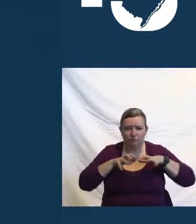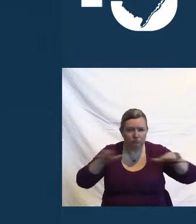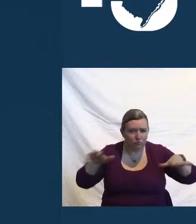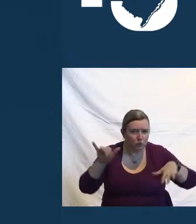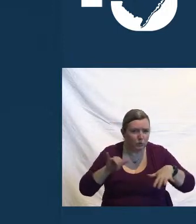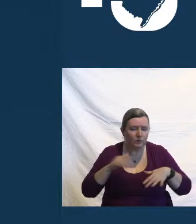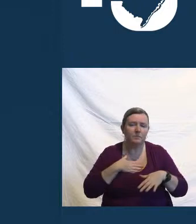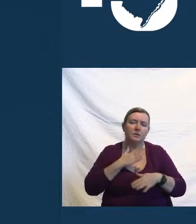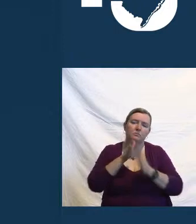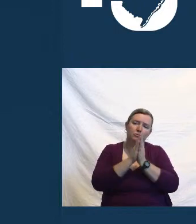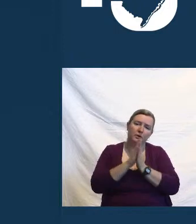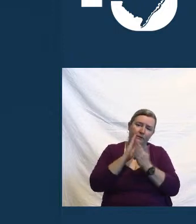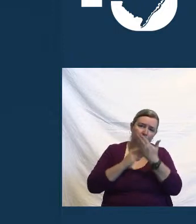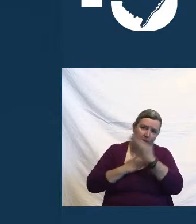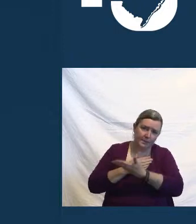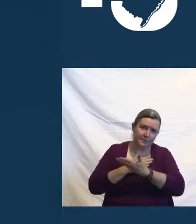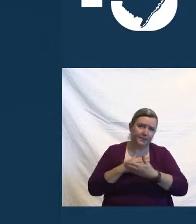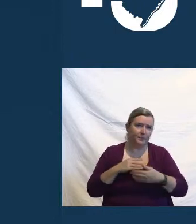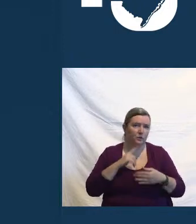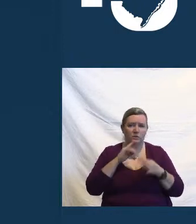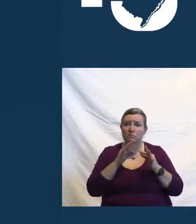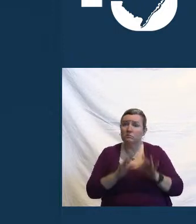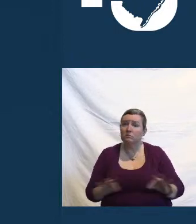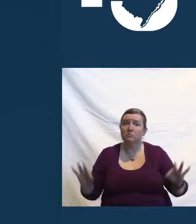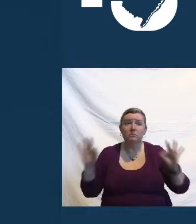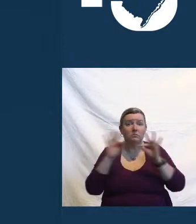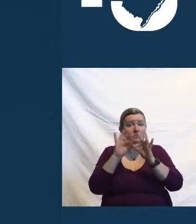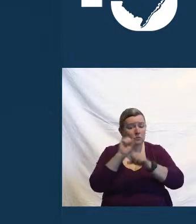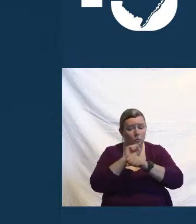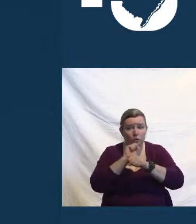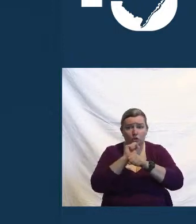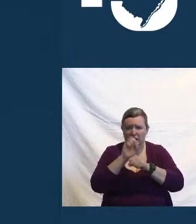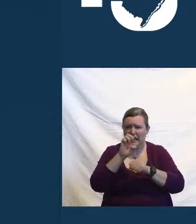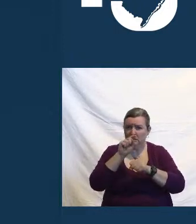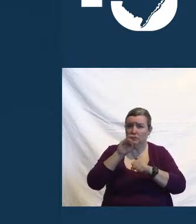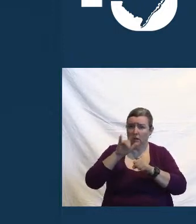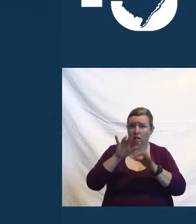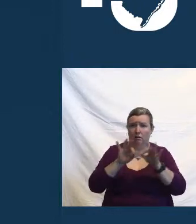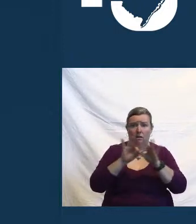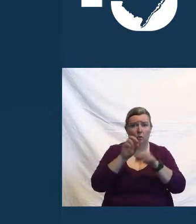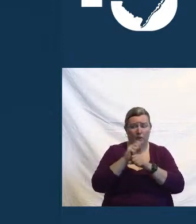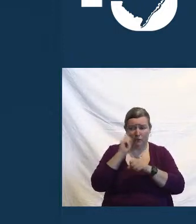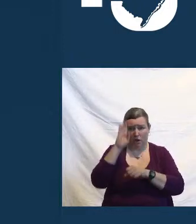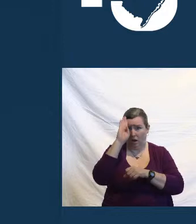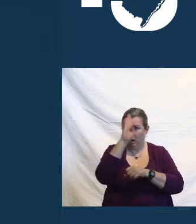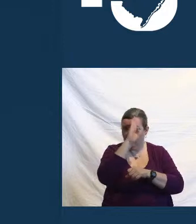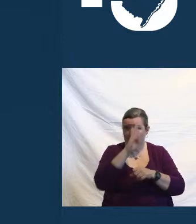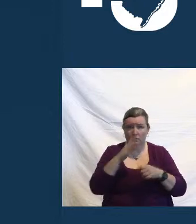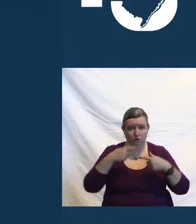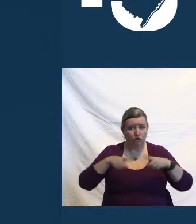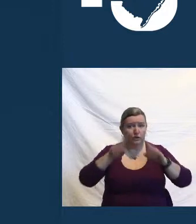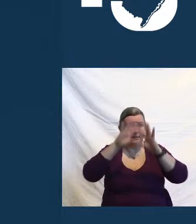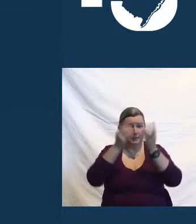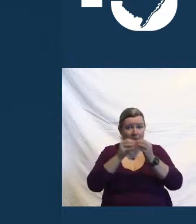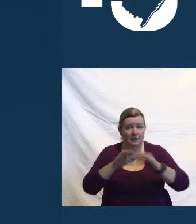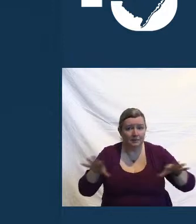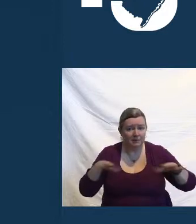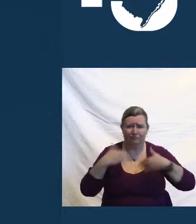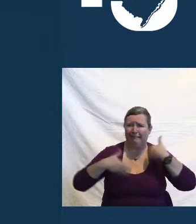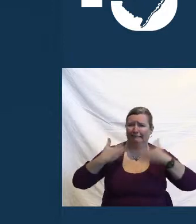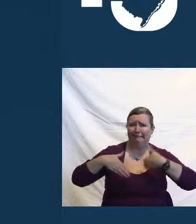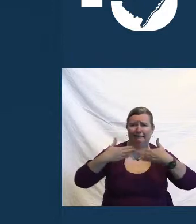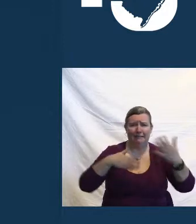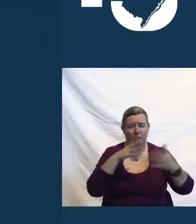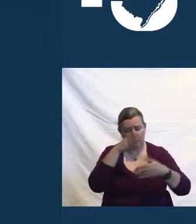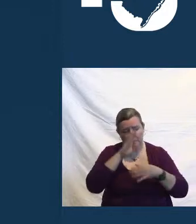our essential workers, working in a busy hospital at one of our darkest hours. We know God has blessed him, and we thank him, too, for his